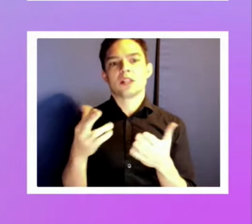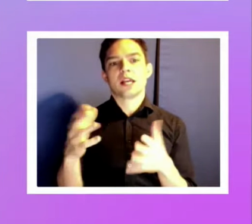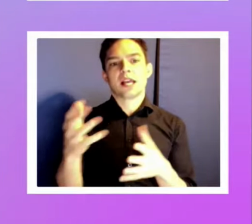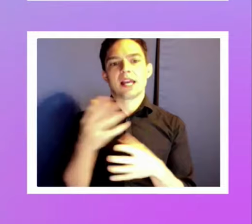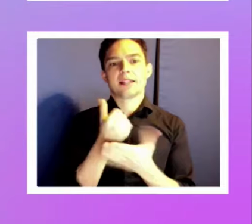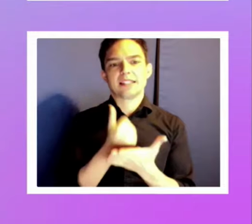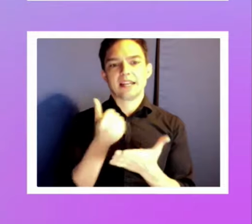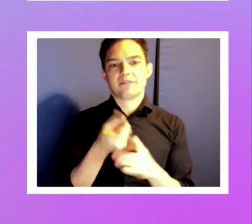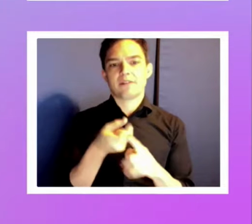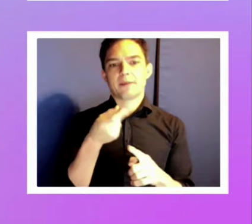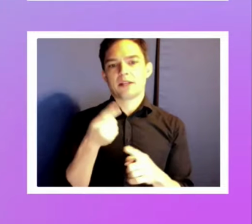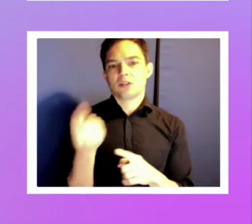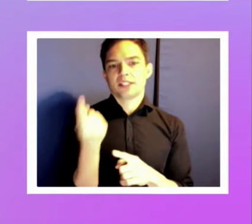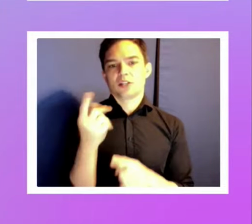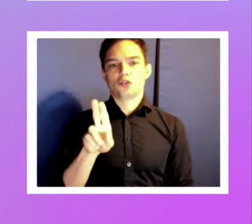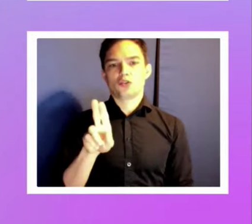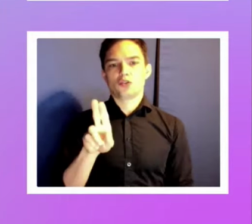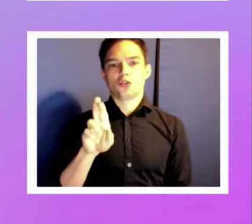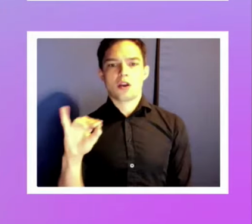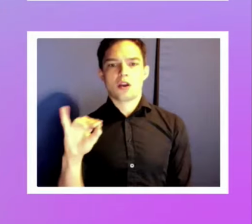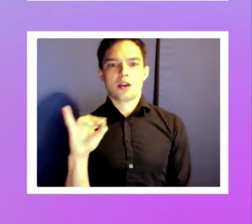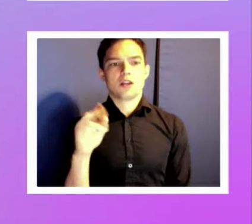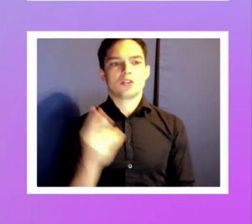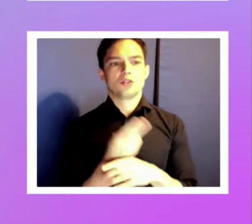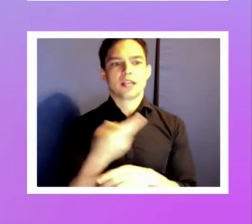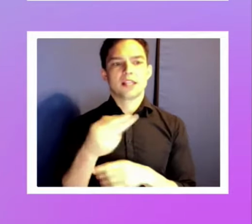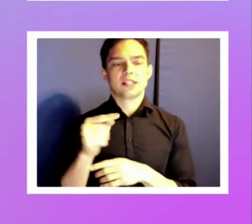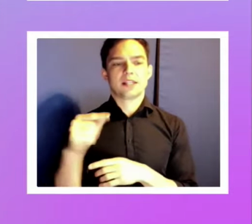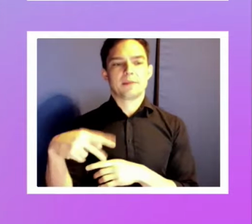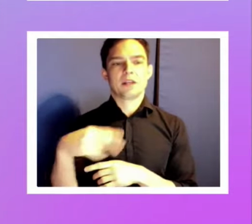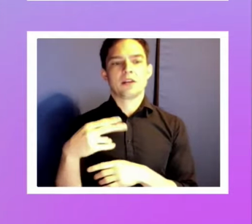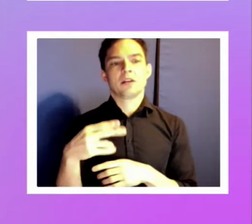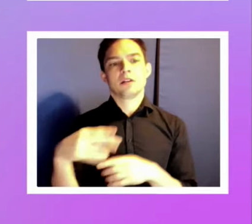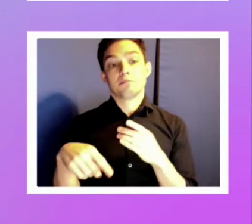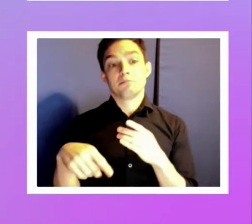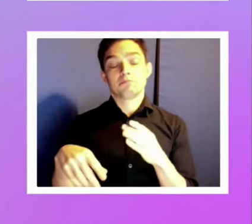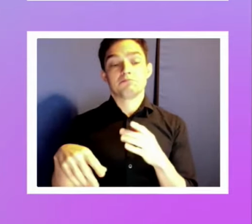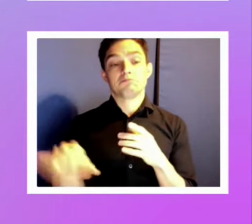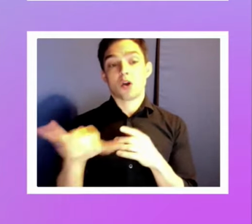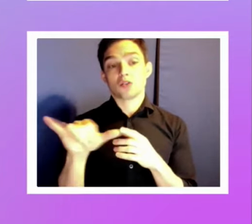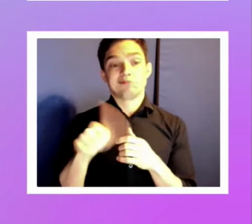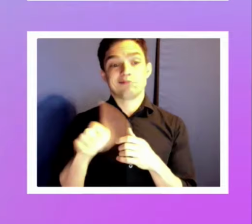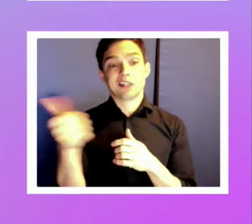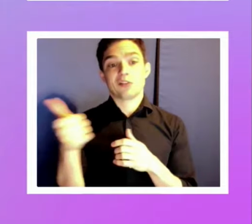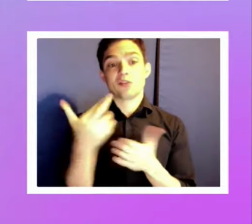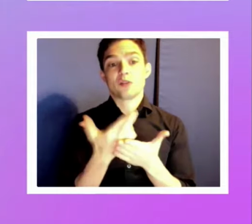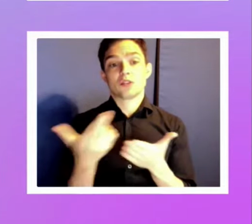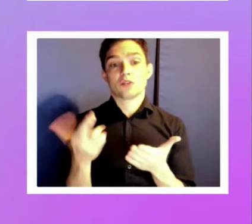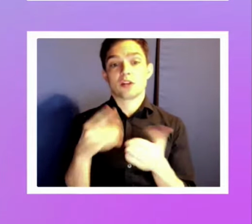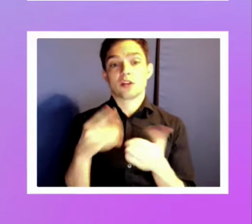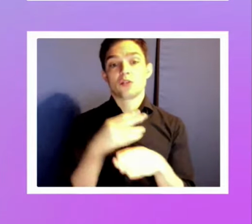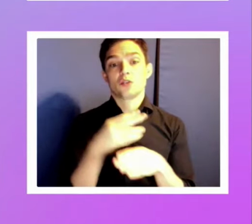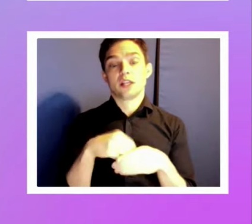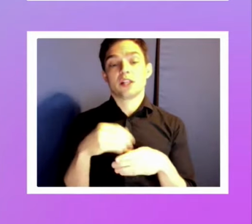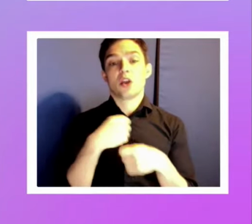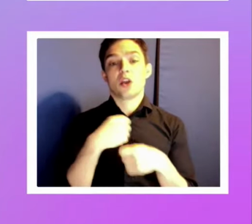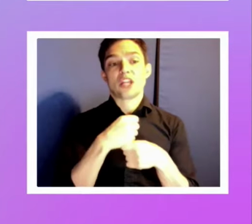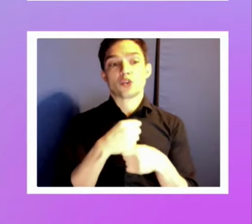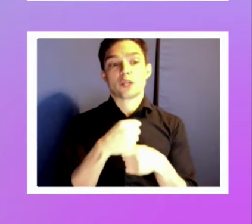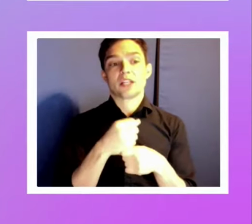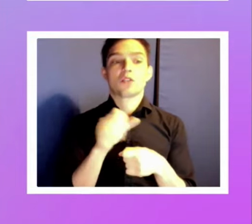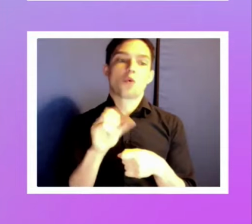single URI using HTTP plus any other resource that are used in the rendering